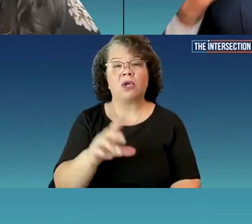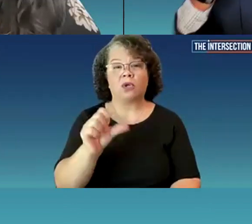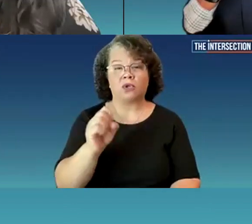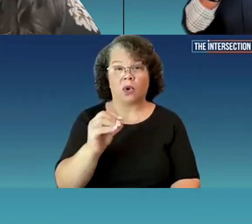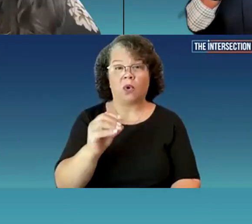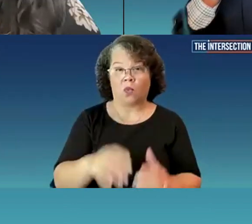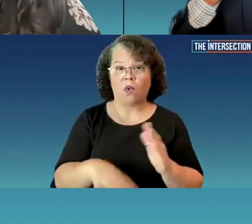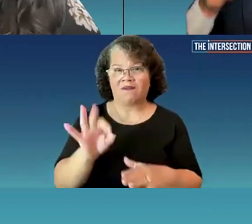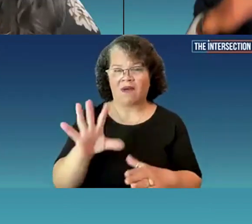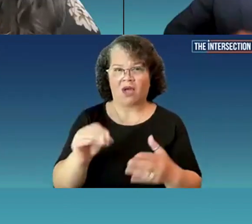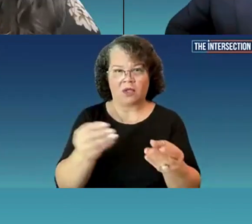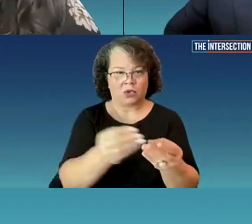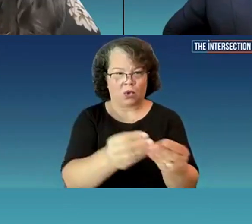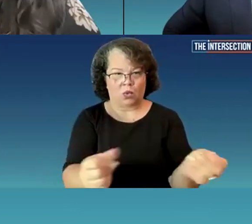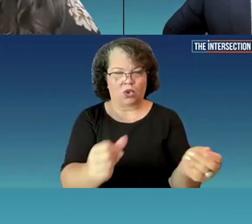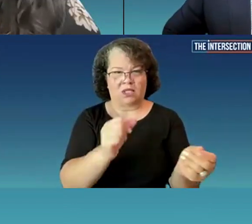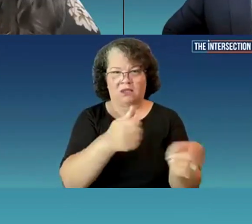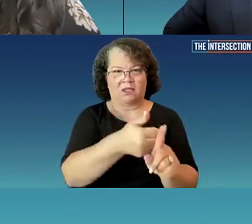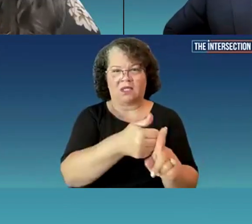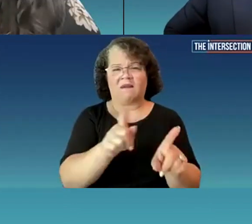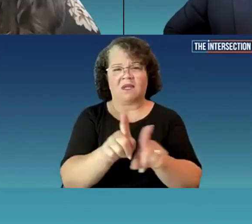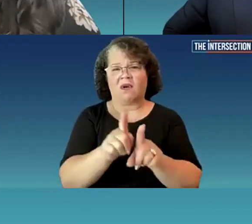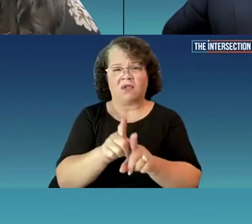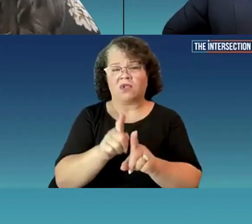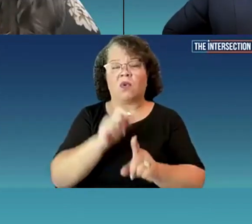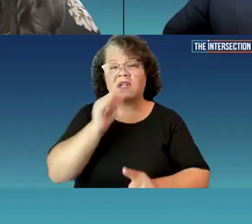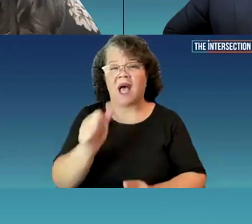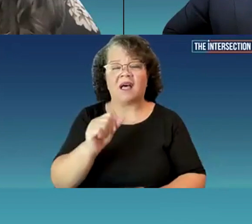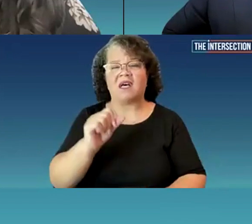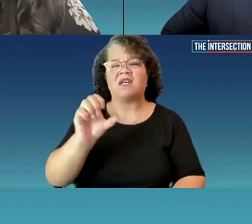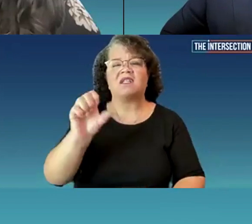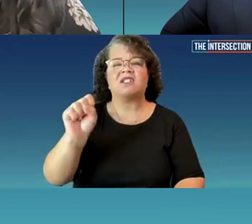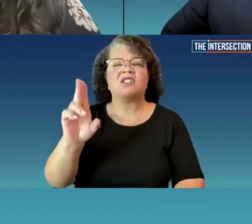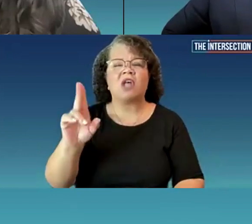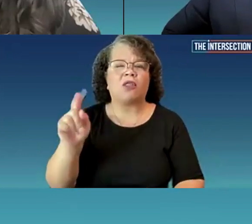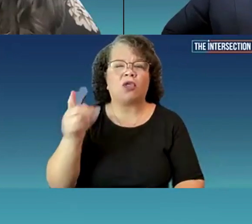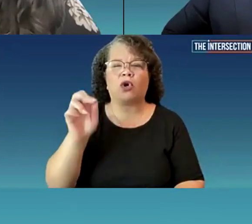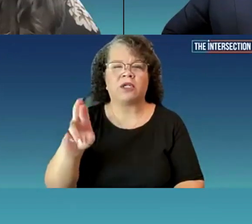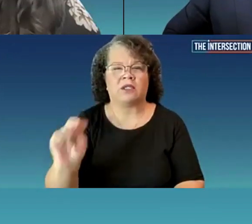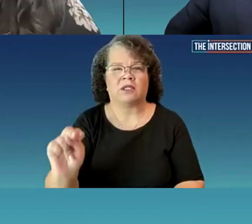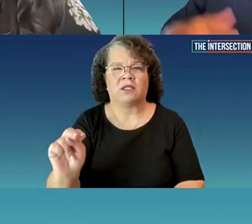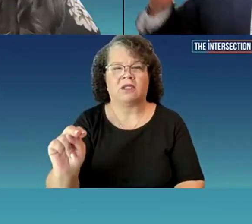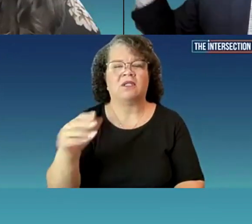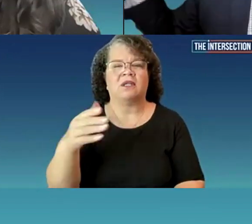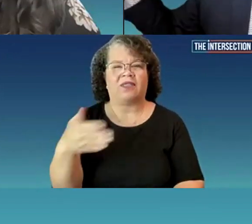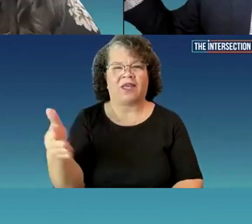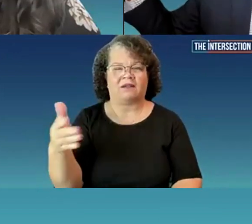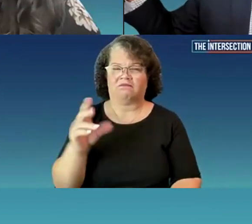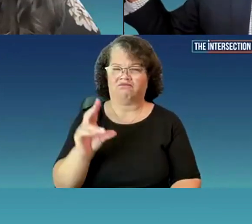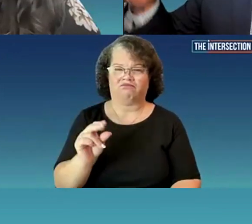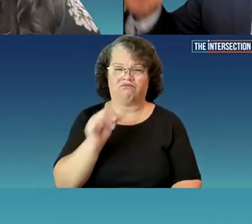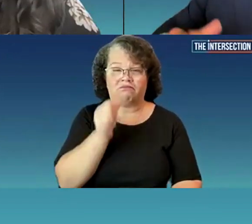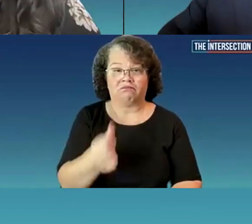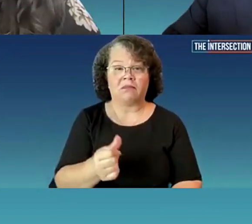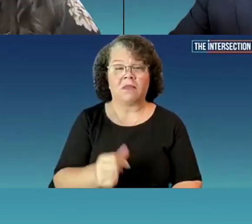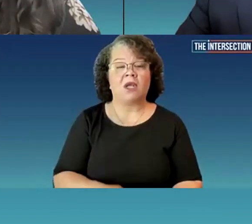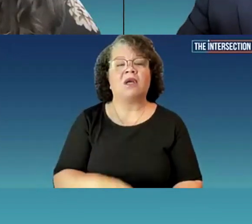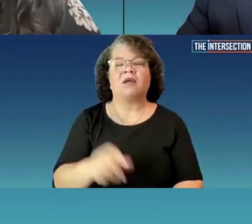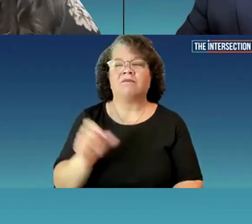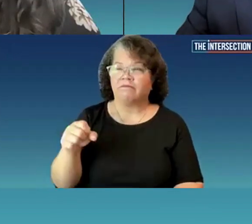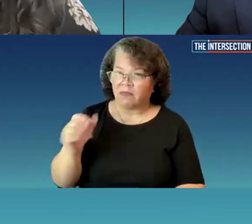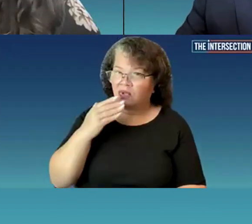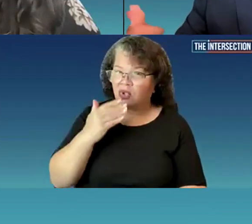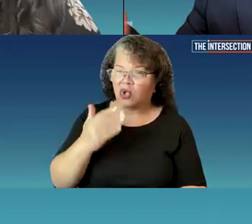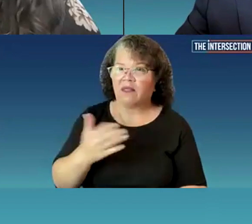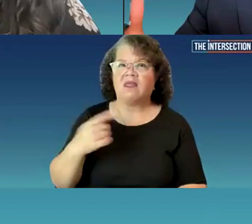solution isn't just a Southern thing. Very good. That's very helpful to understand, Okay. Going national and then bringing it